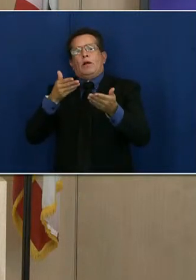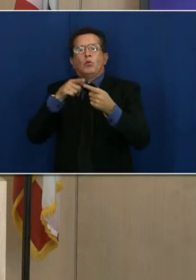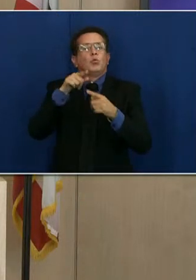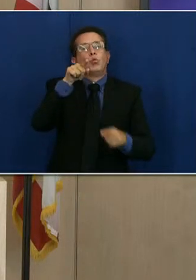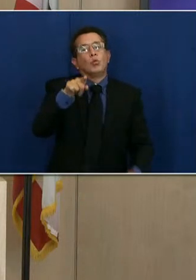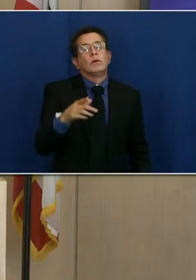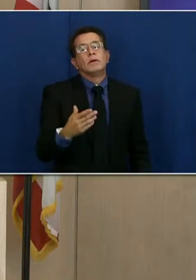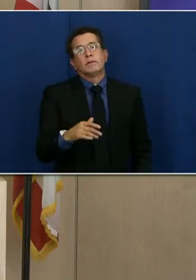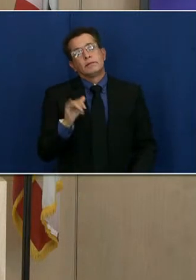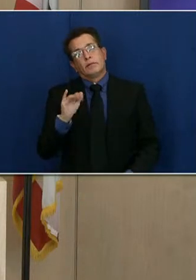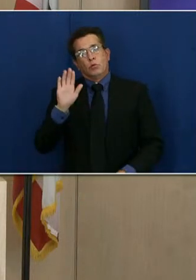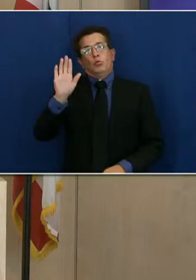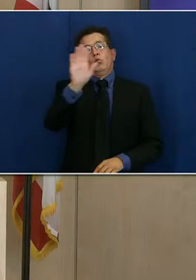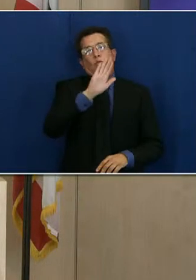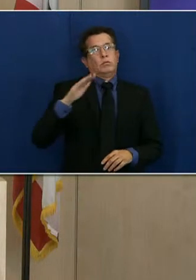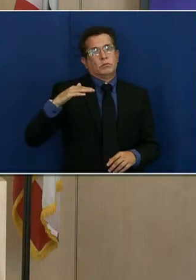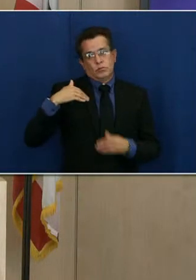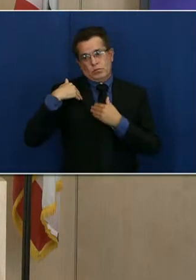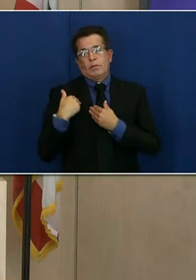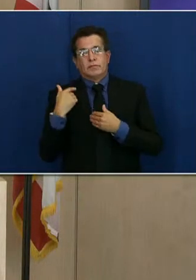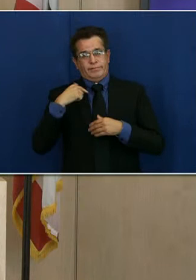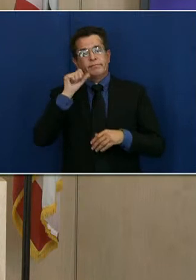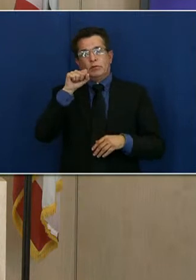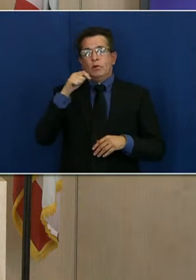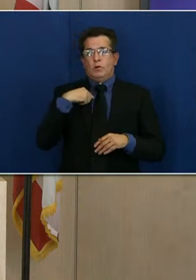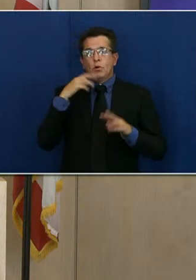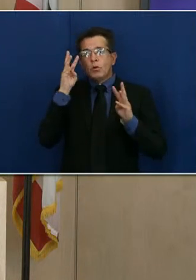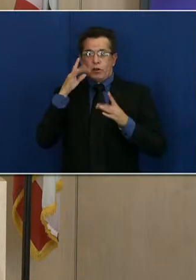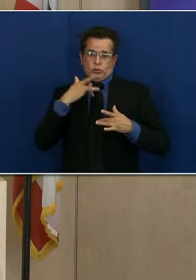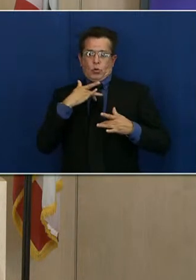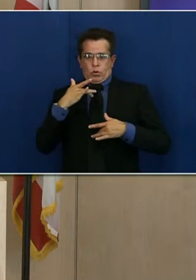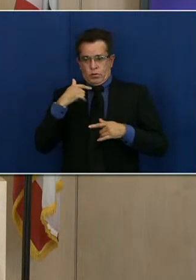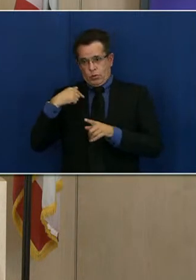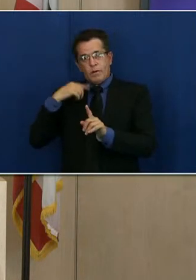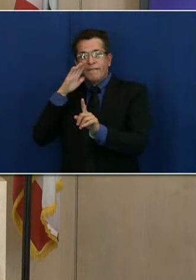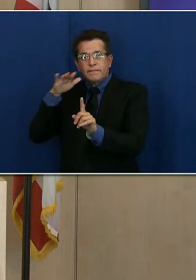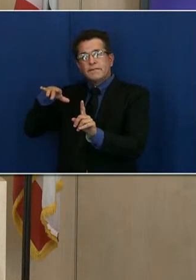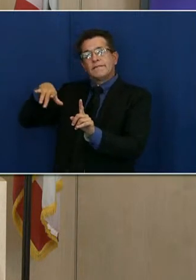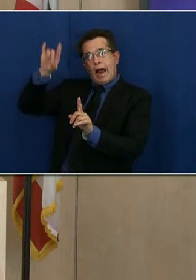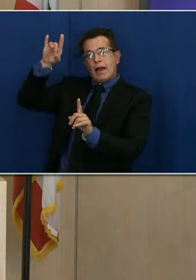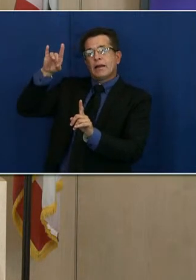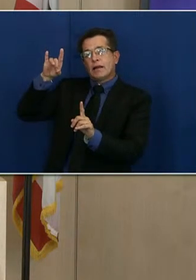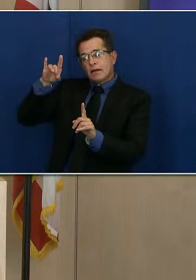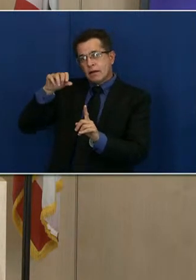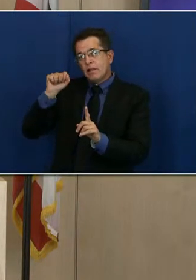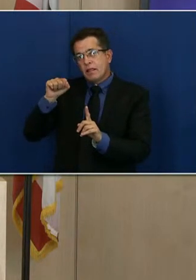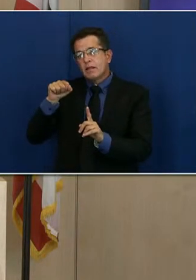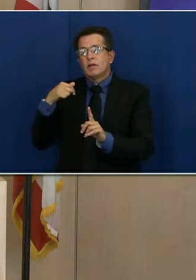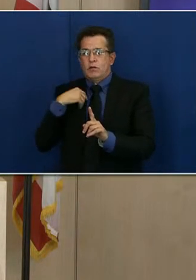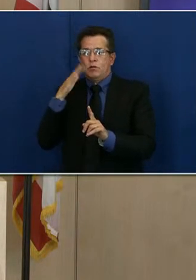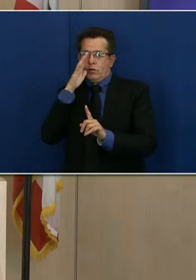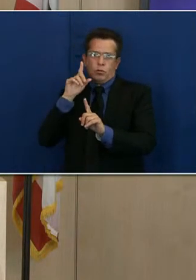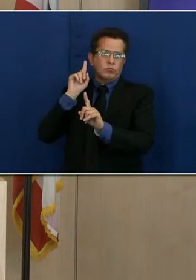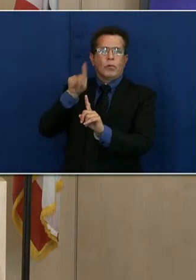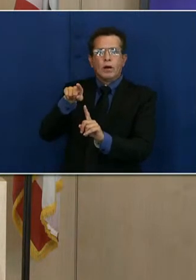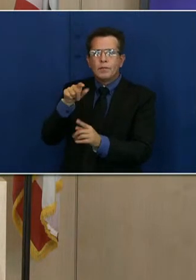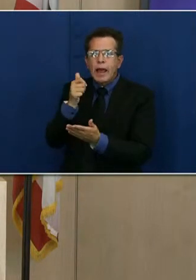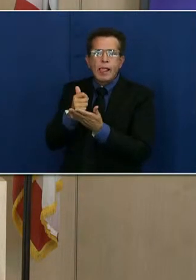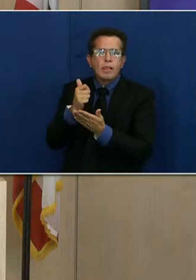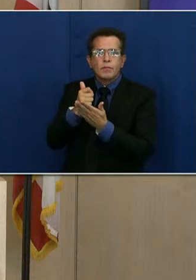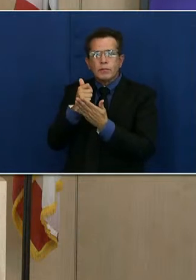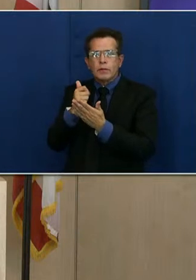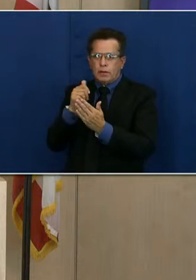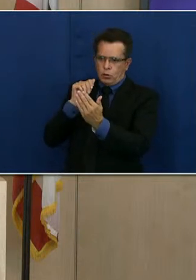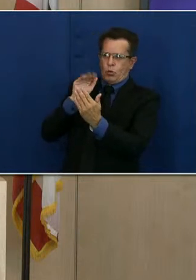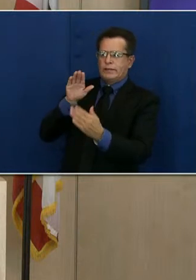recommendations. So we are concerned, and when we find out about the issues, we address them, but